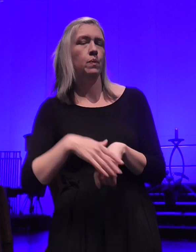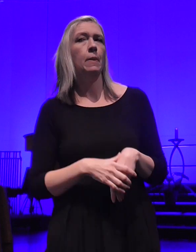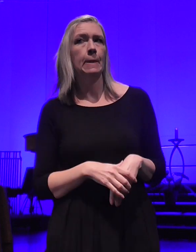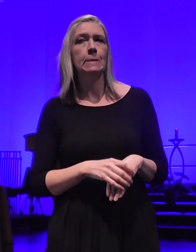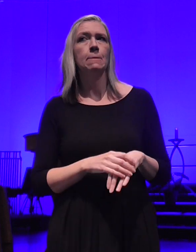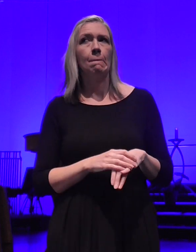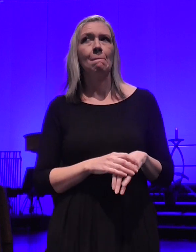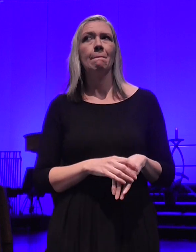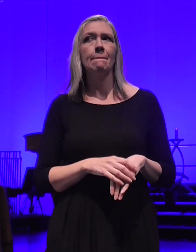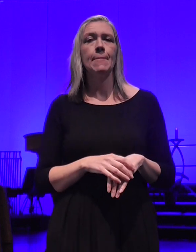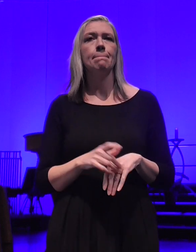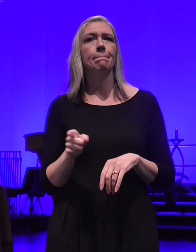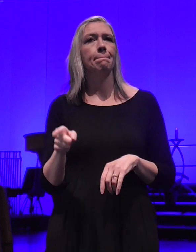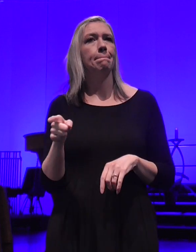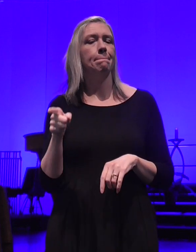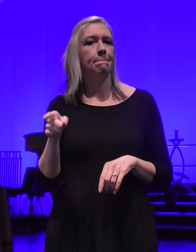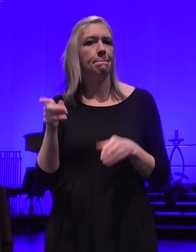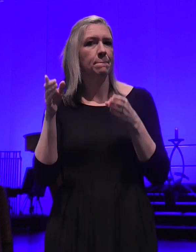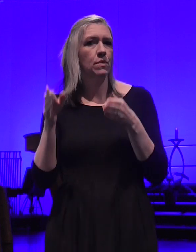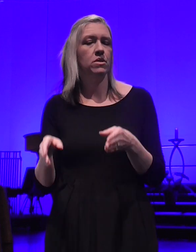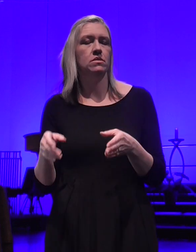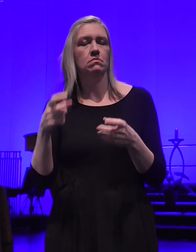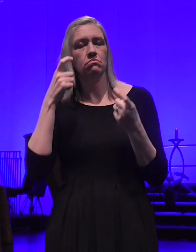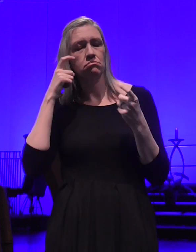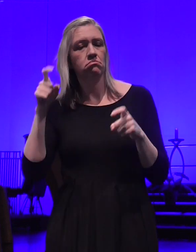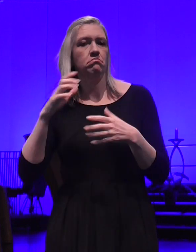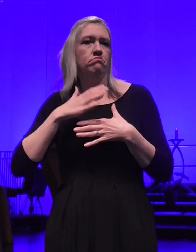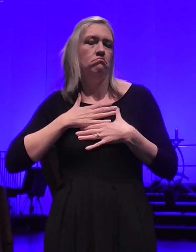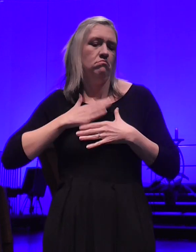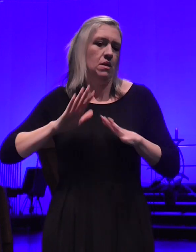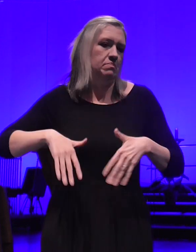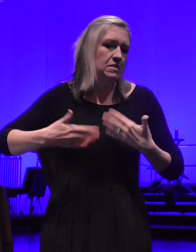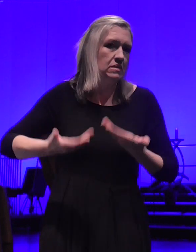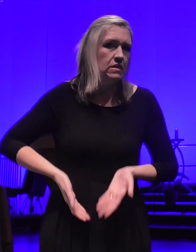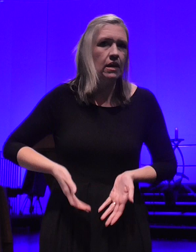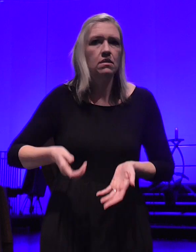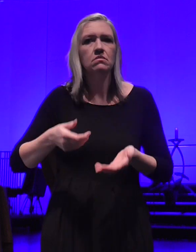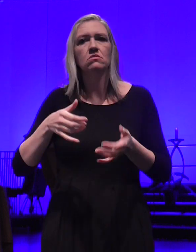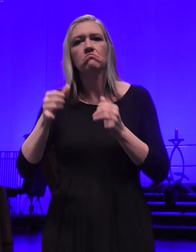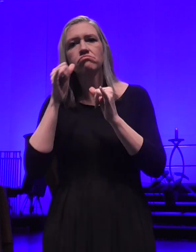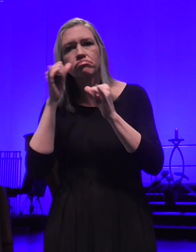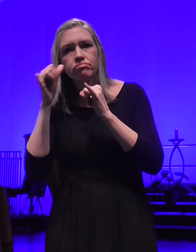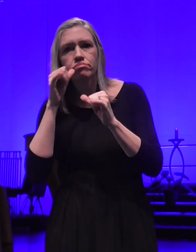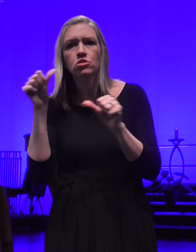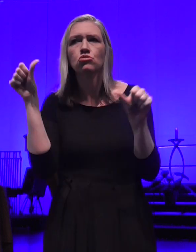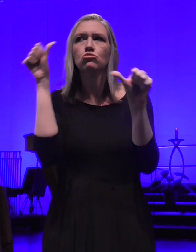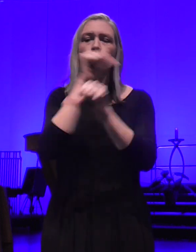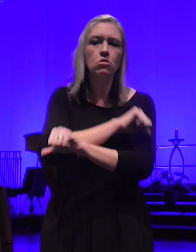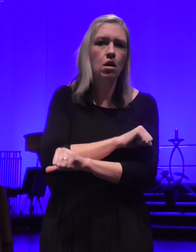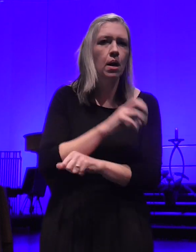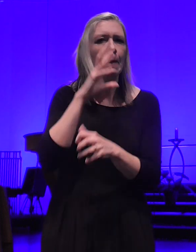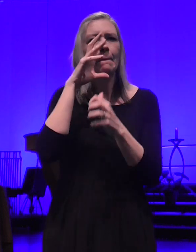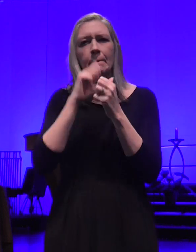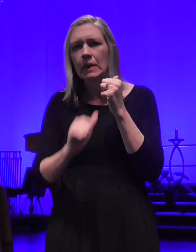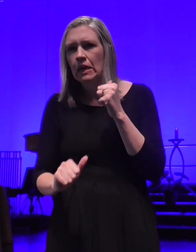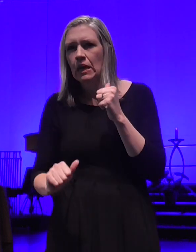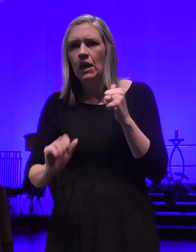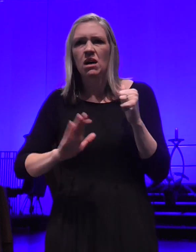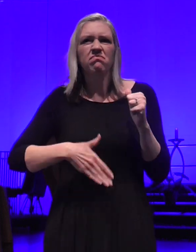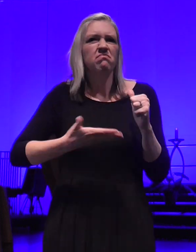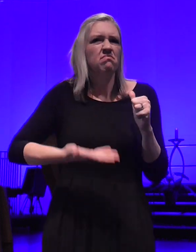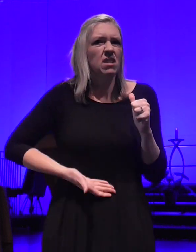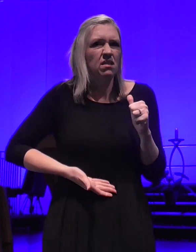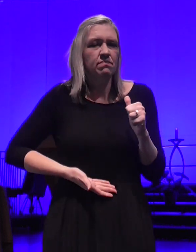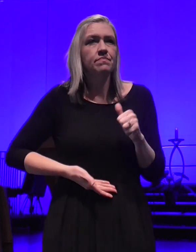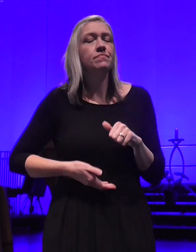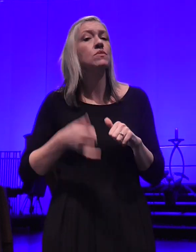And he's drowning his sorrows in alcohol. He's totally drunk, mean, and miserable. And he's called to